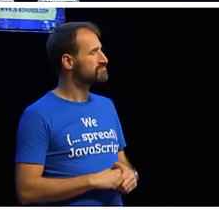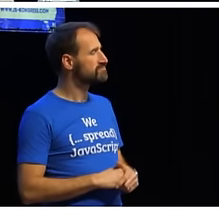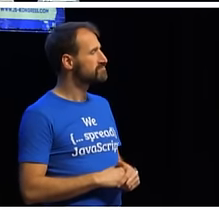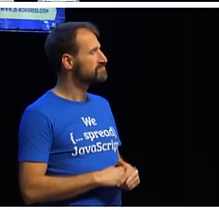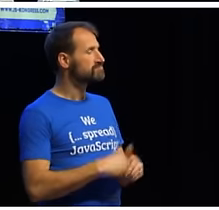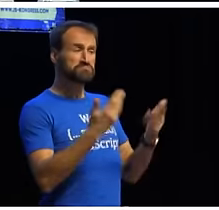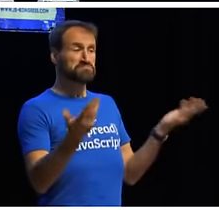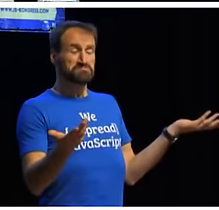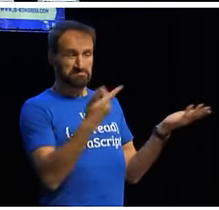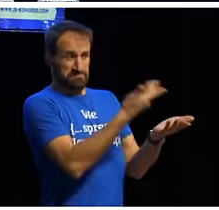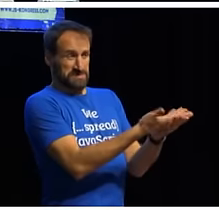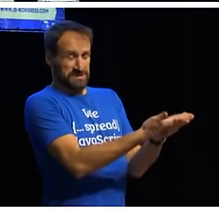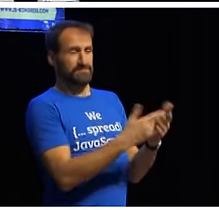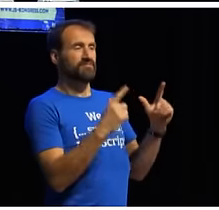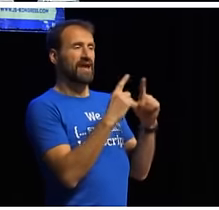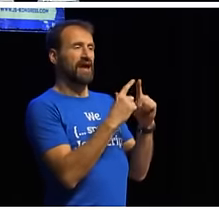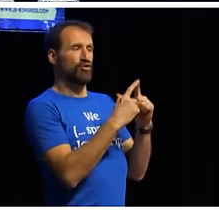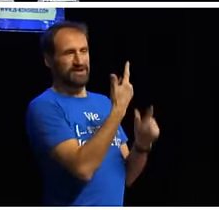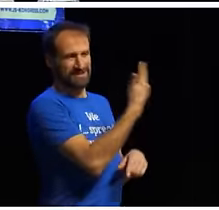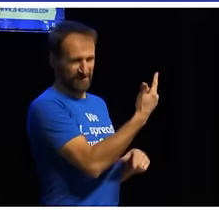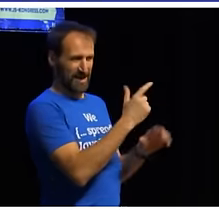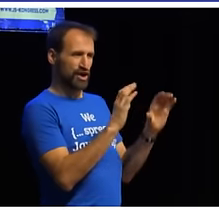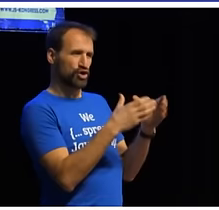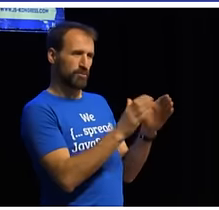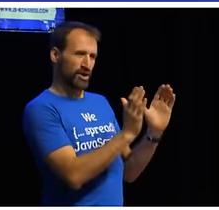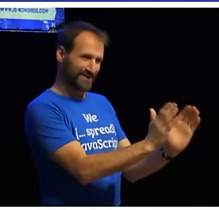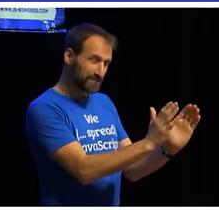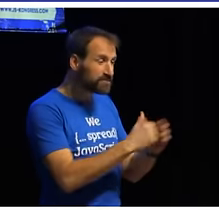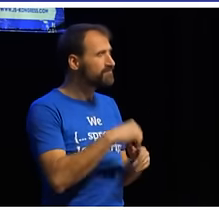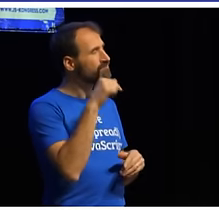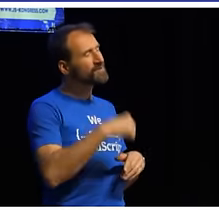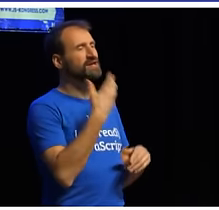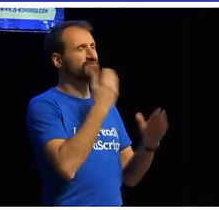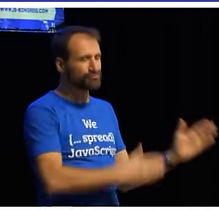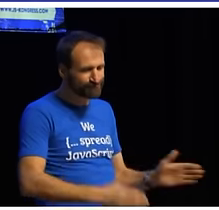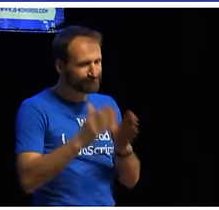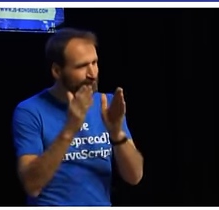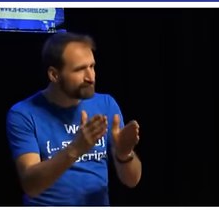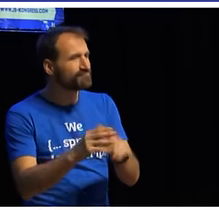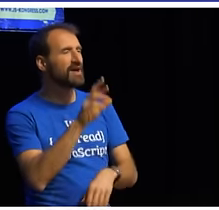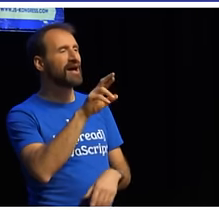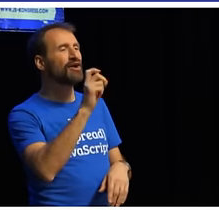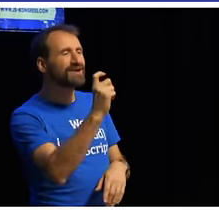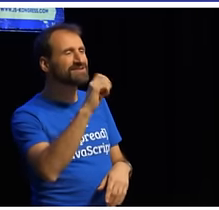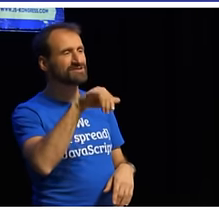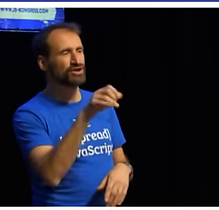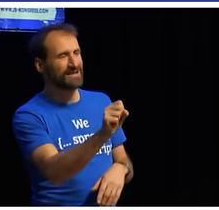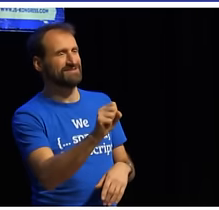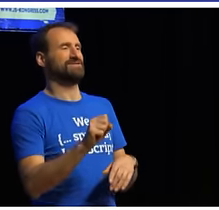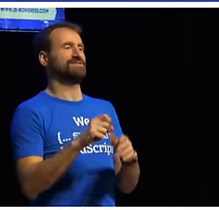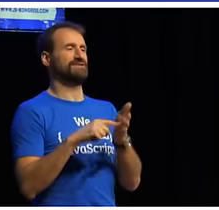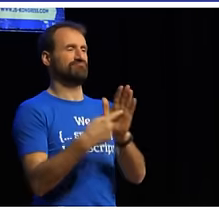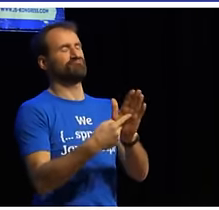that's the Angular 2 component. Now I want to give you a little introduction to RxJS and what is